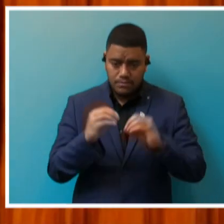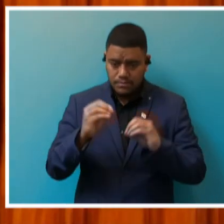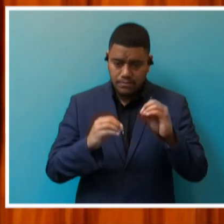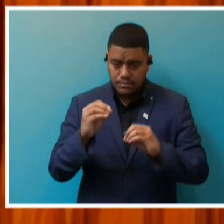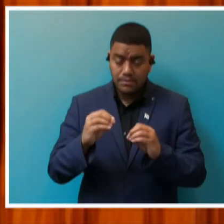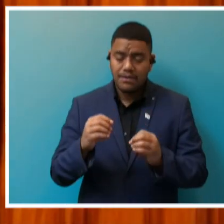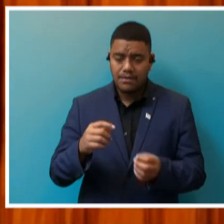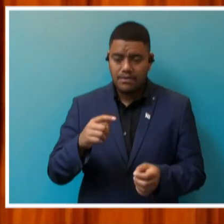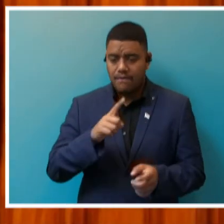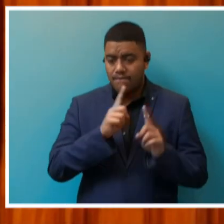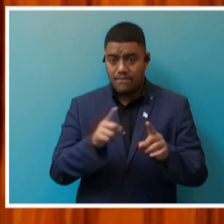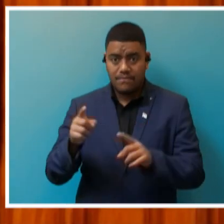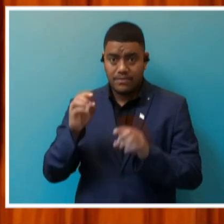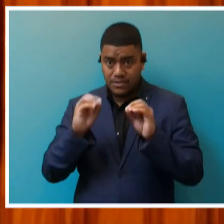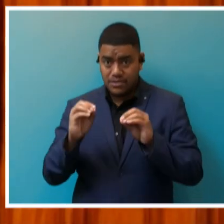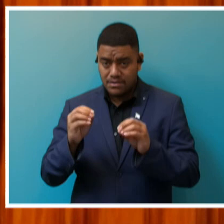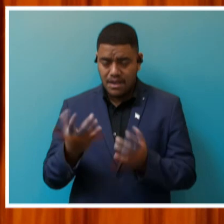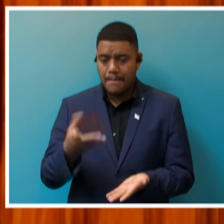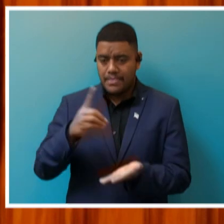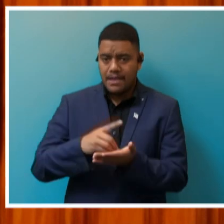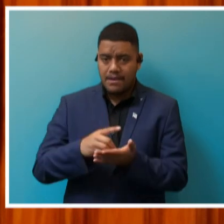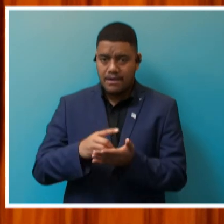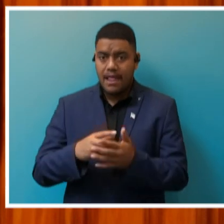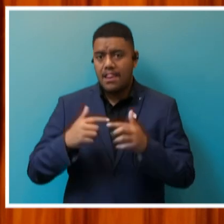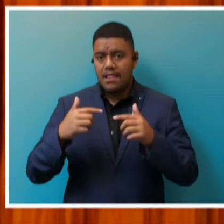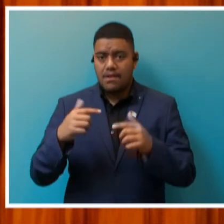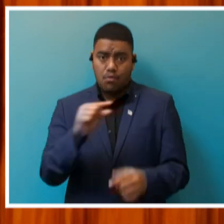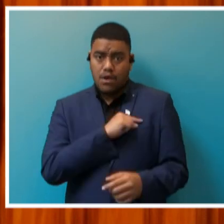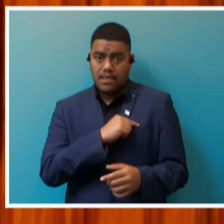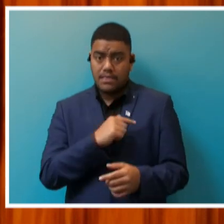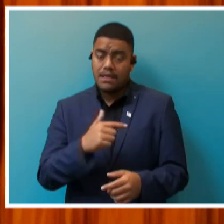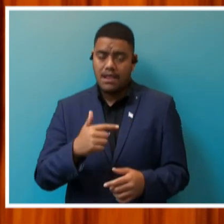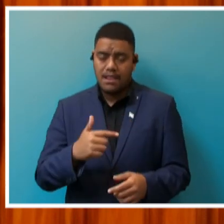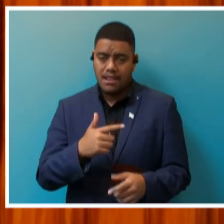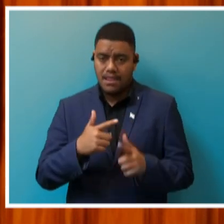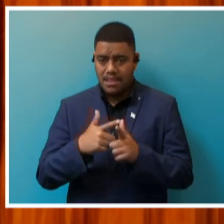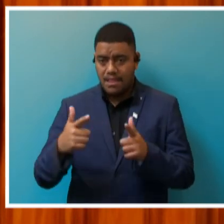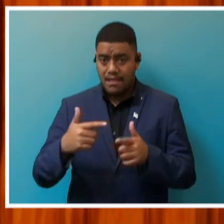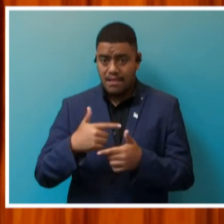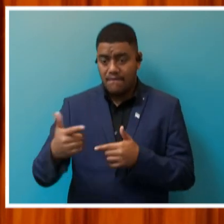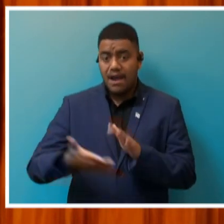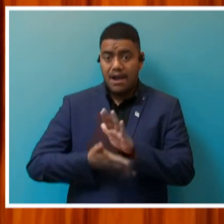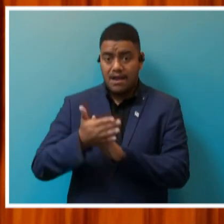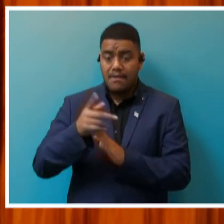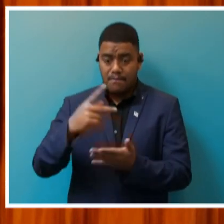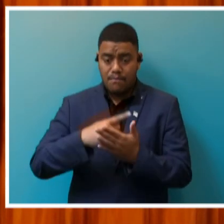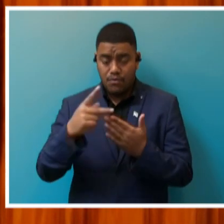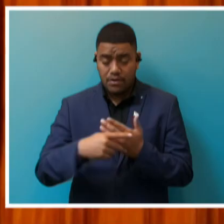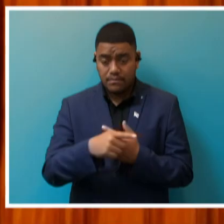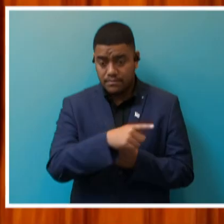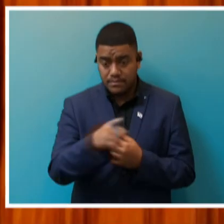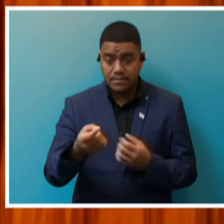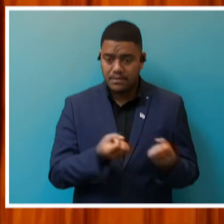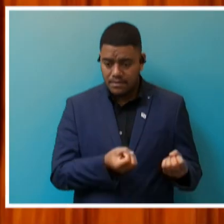standards at systematic level. And this includes ensuring that approved programs are delivered